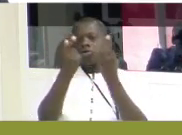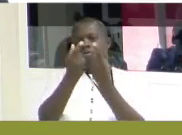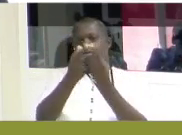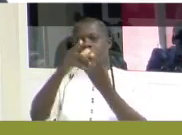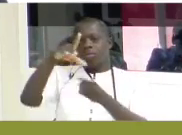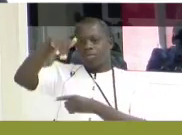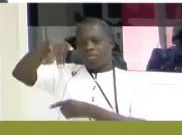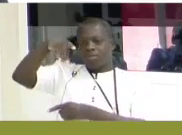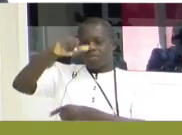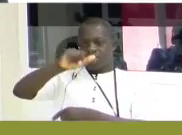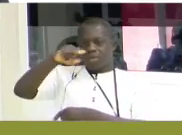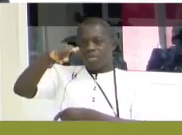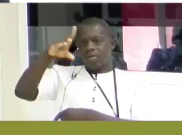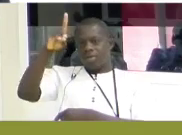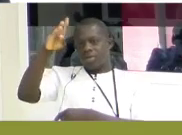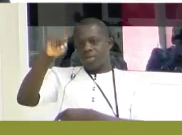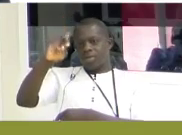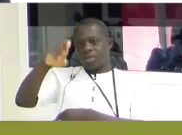granted.